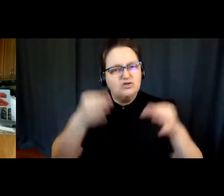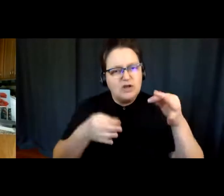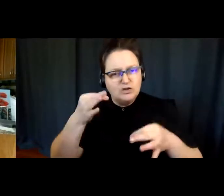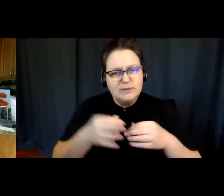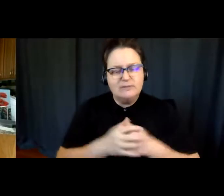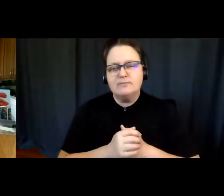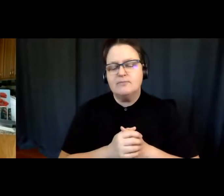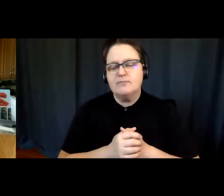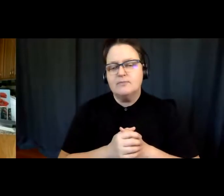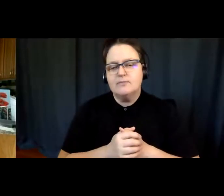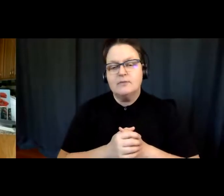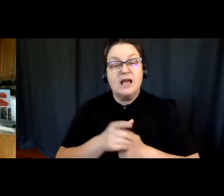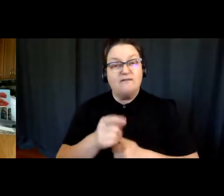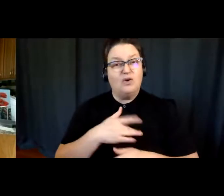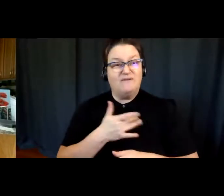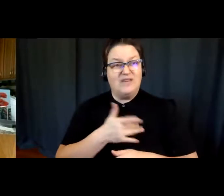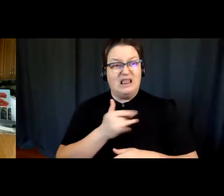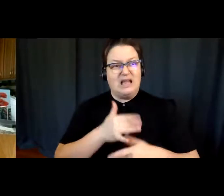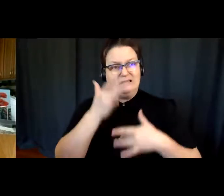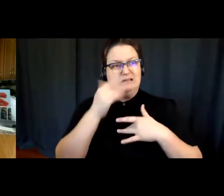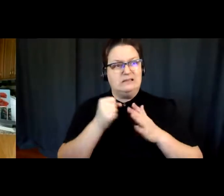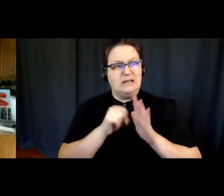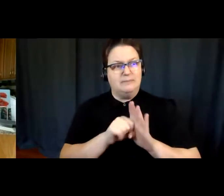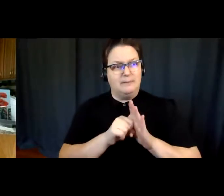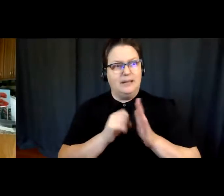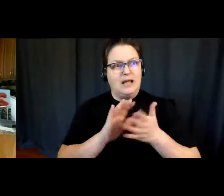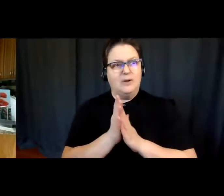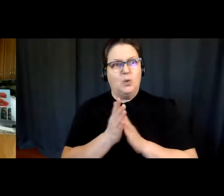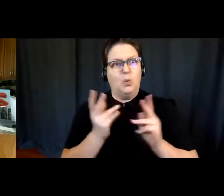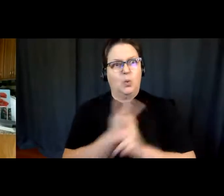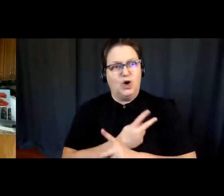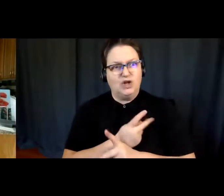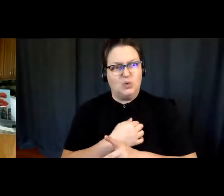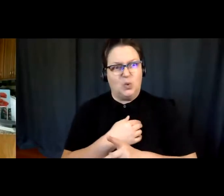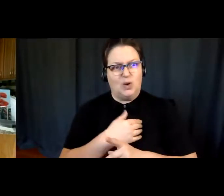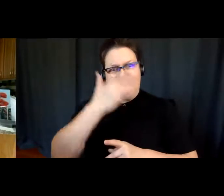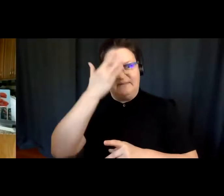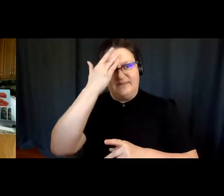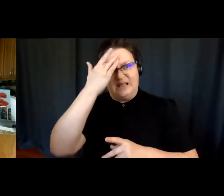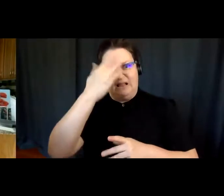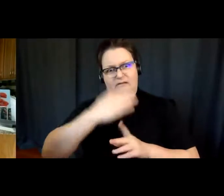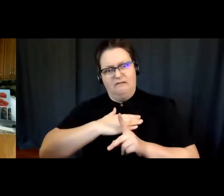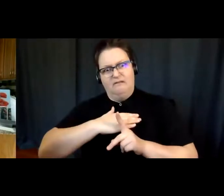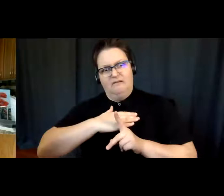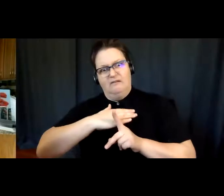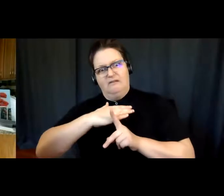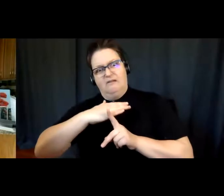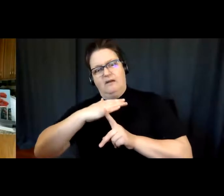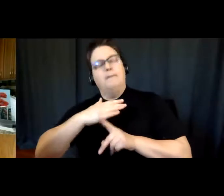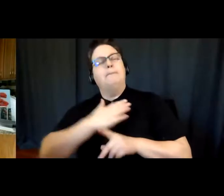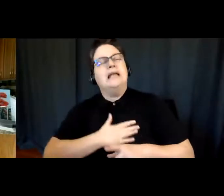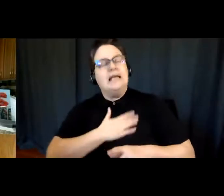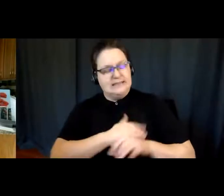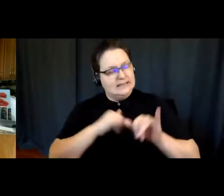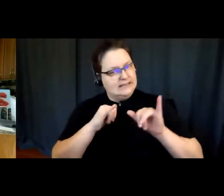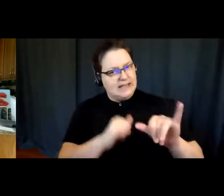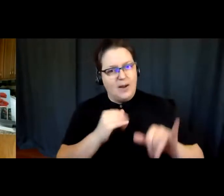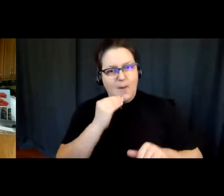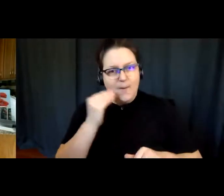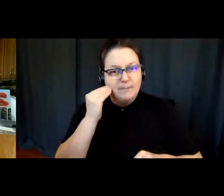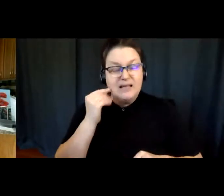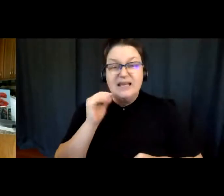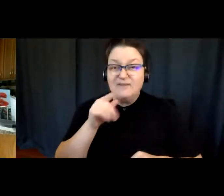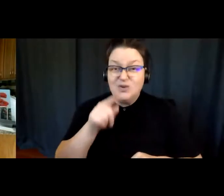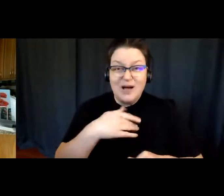like your symptoms are getting worse or your fever's getting higher, really please stay home. If you have a fever, you're